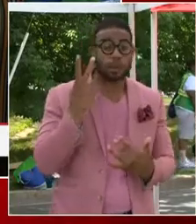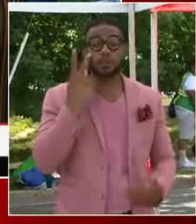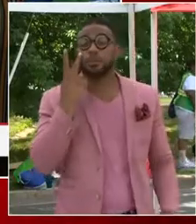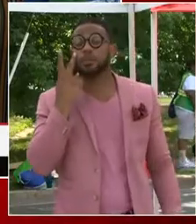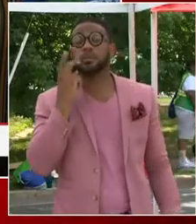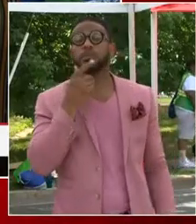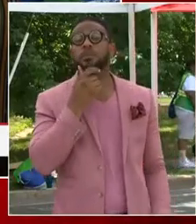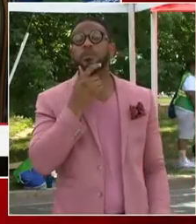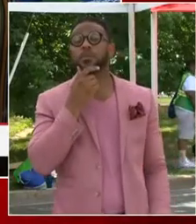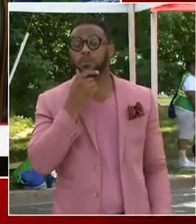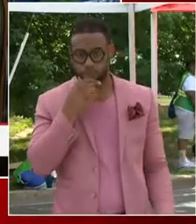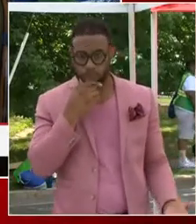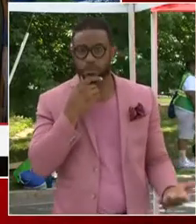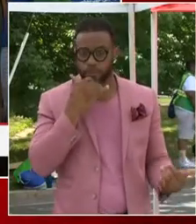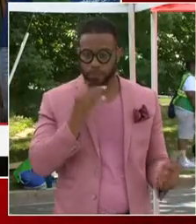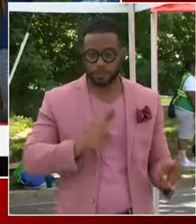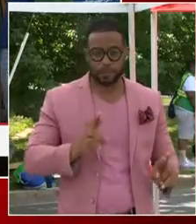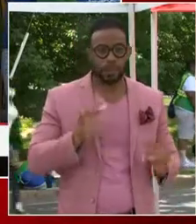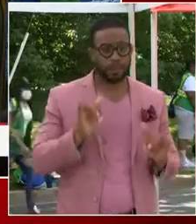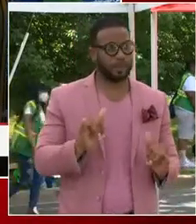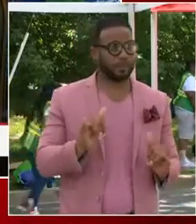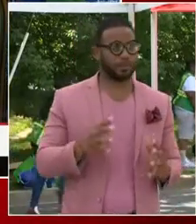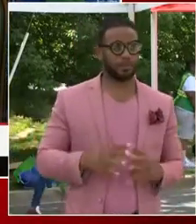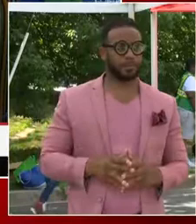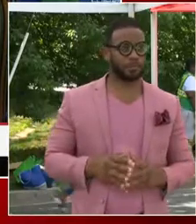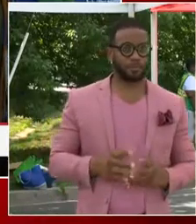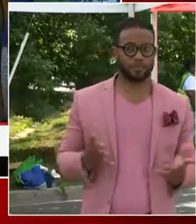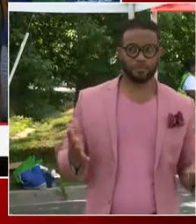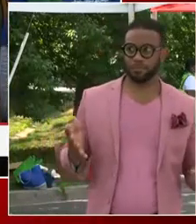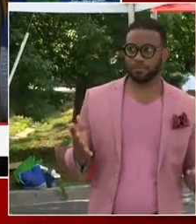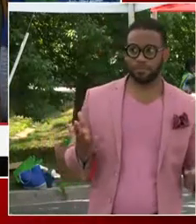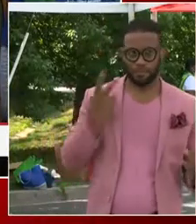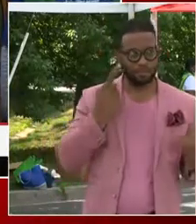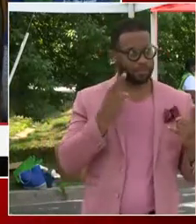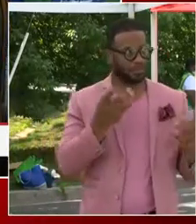see, you saw.